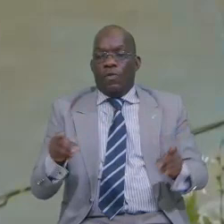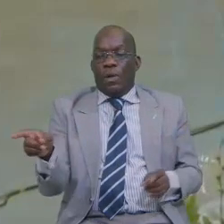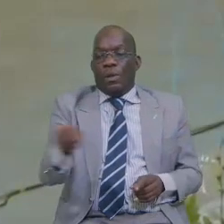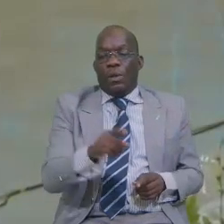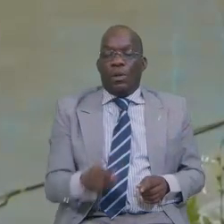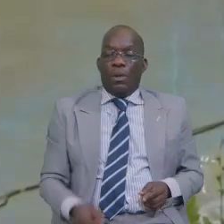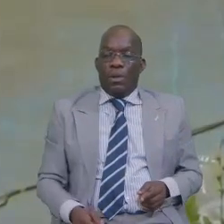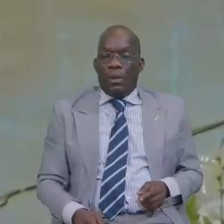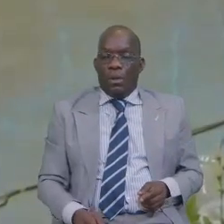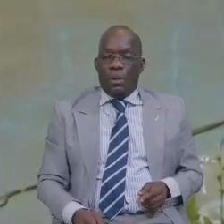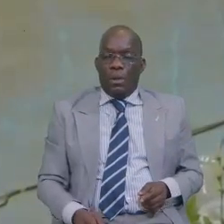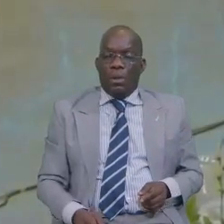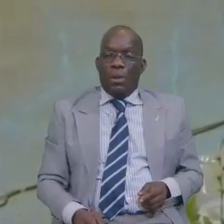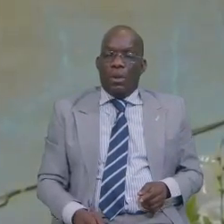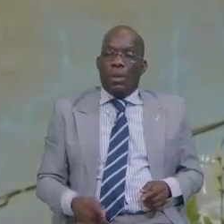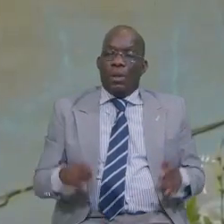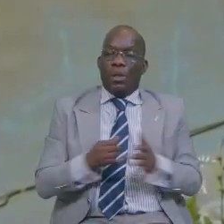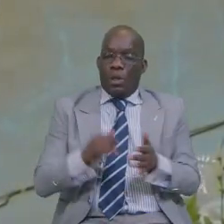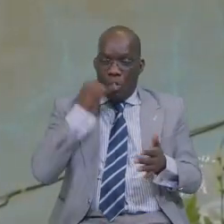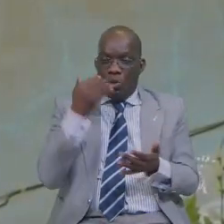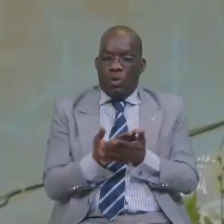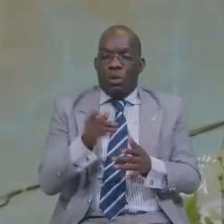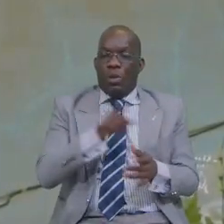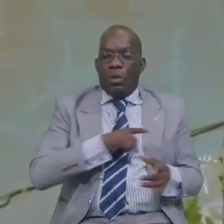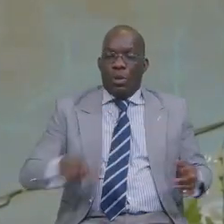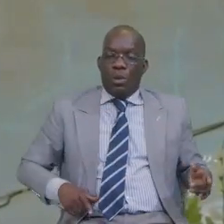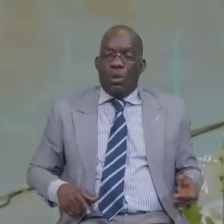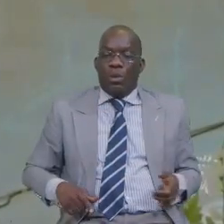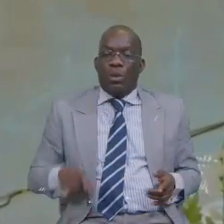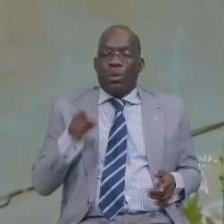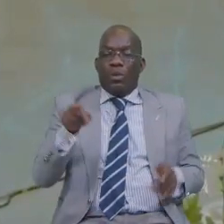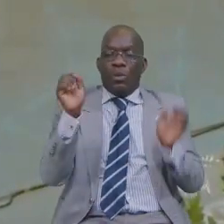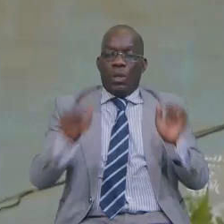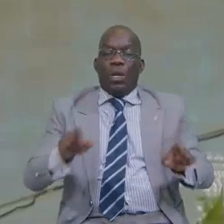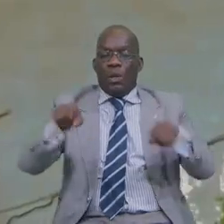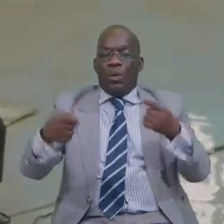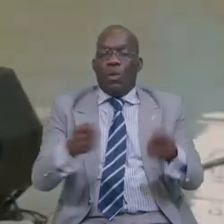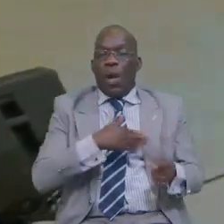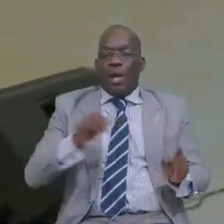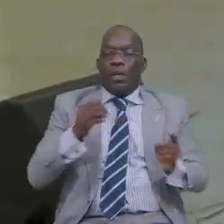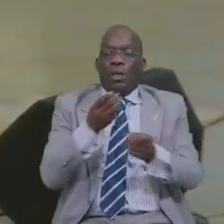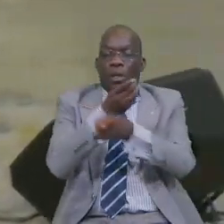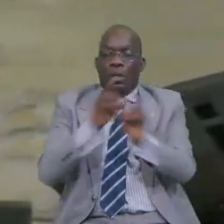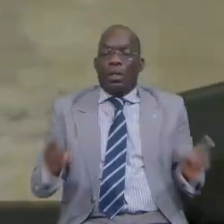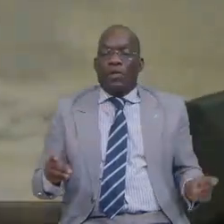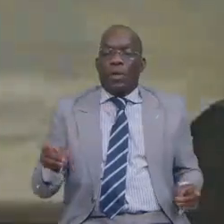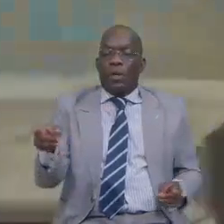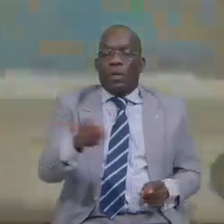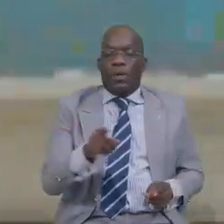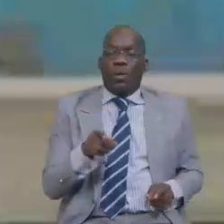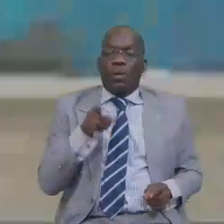good, Lord, you have the power, you can go and deliver them. You